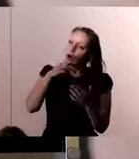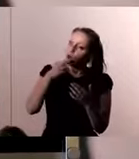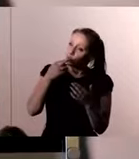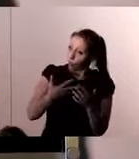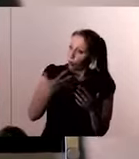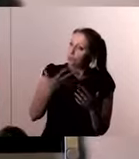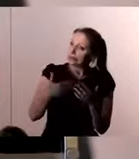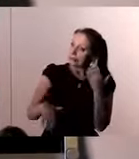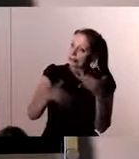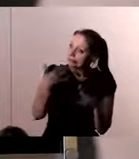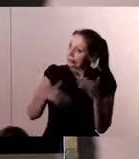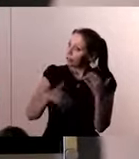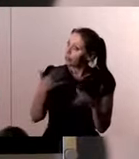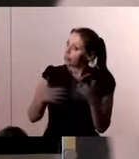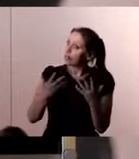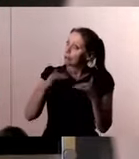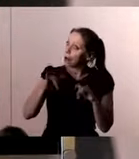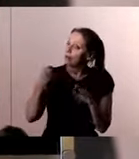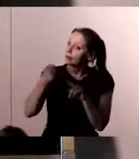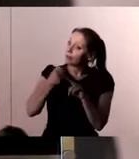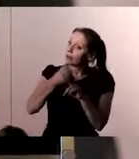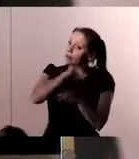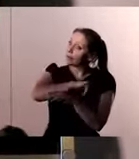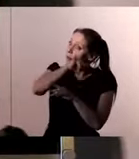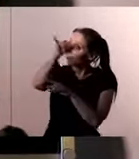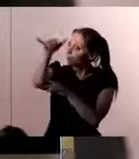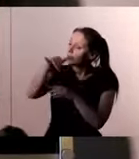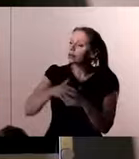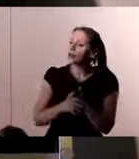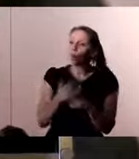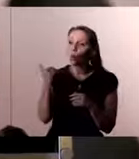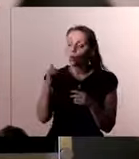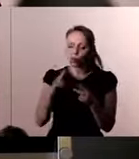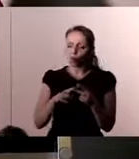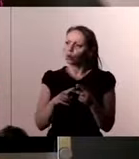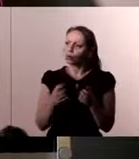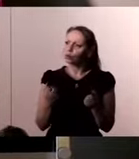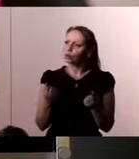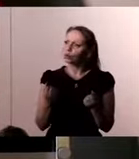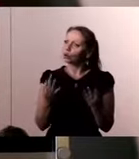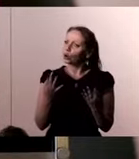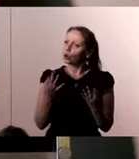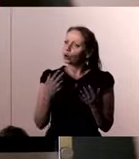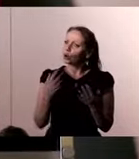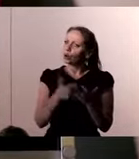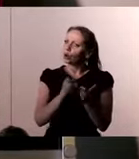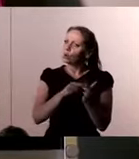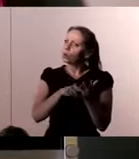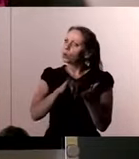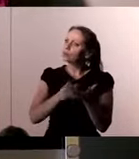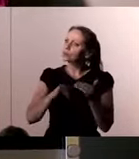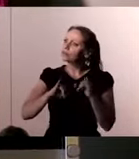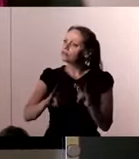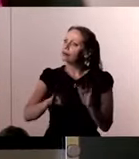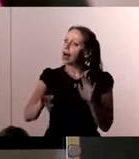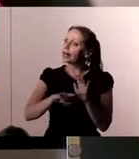that plane because no one suffered any adverse effects on that plane? Or were there no reports of anyone suffering adverse effects